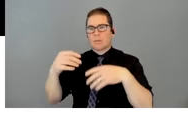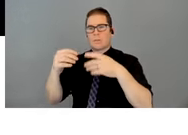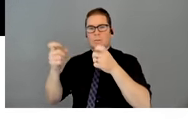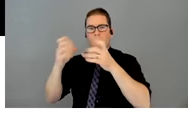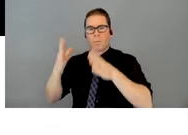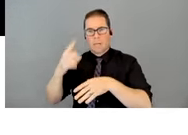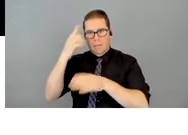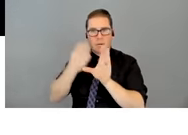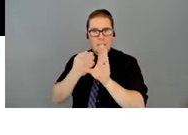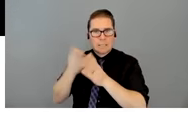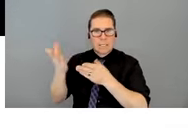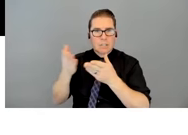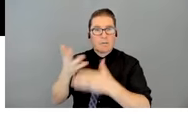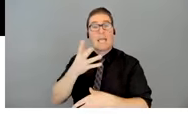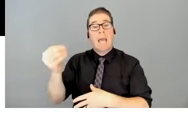myself.